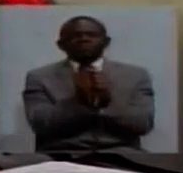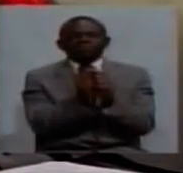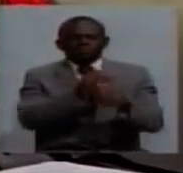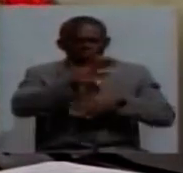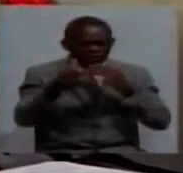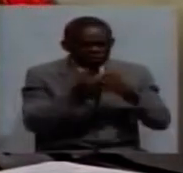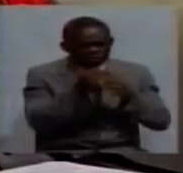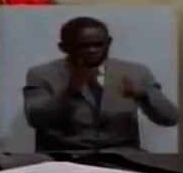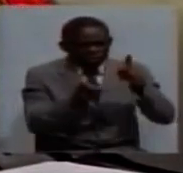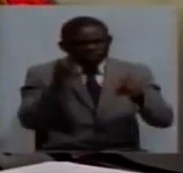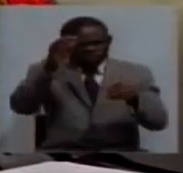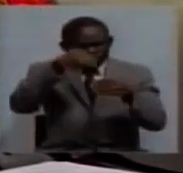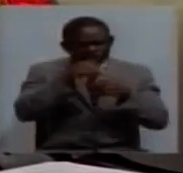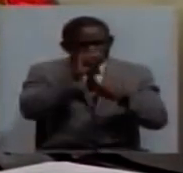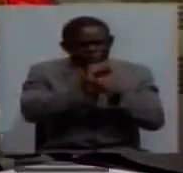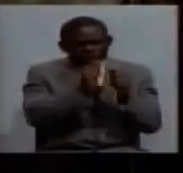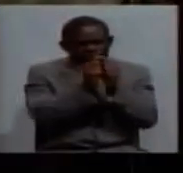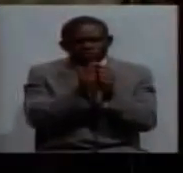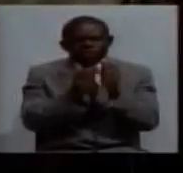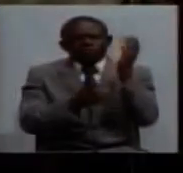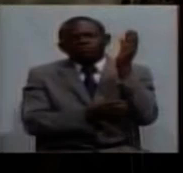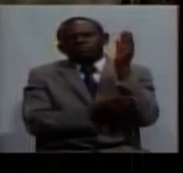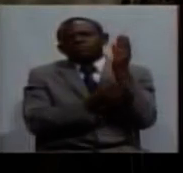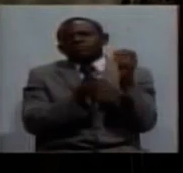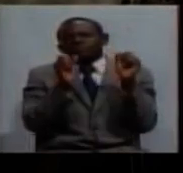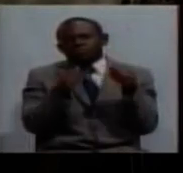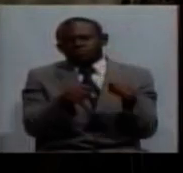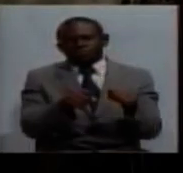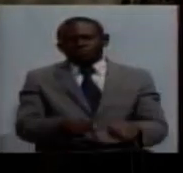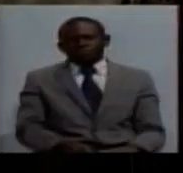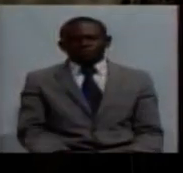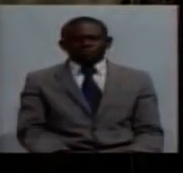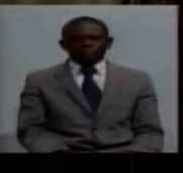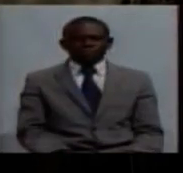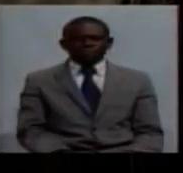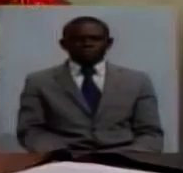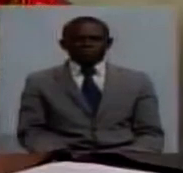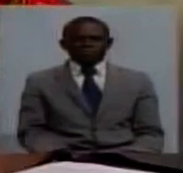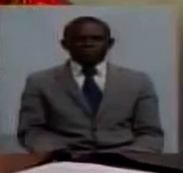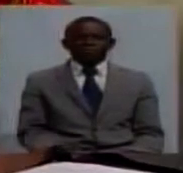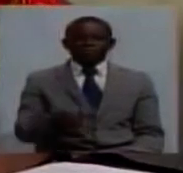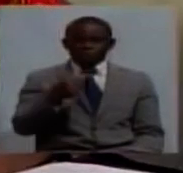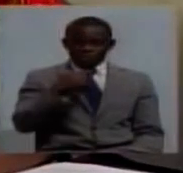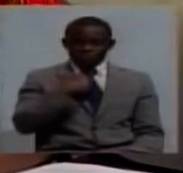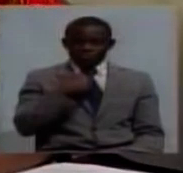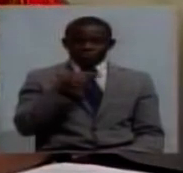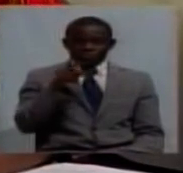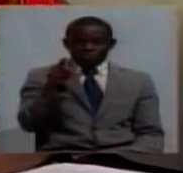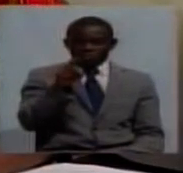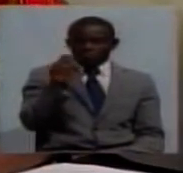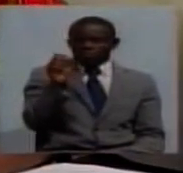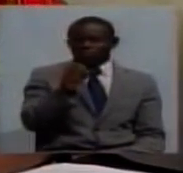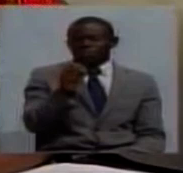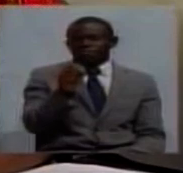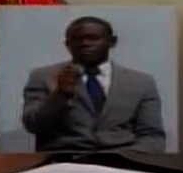count, will help us move this. But more than that are the fact that I, as a permanent secretary, will have key result